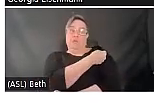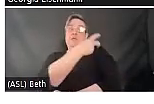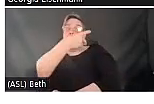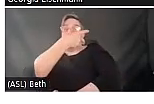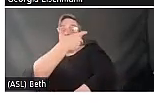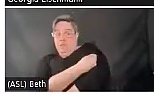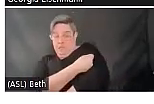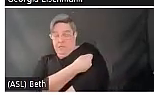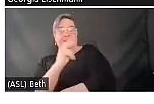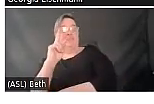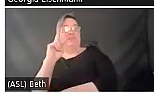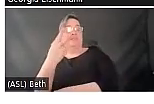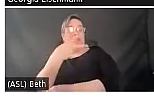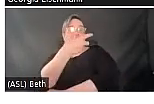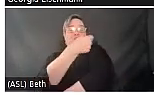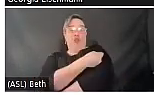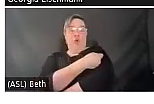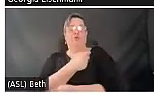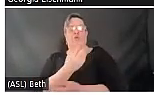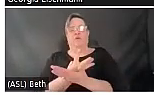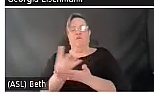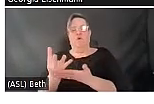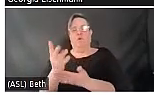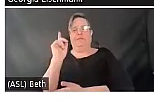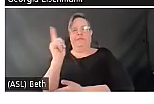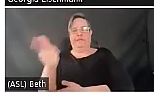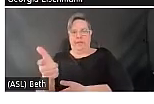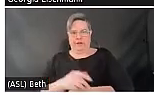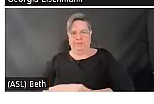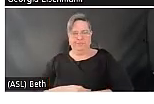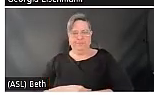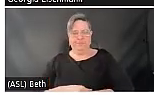4 weeks later. Can be further than that, but to build that